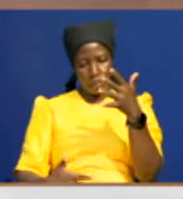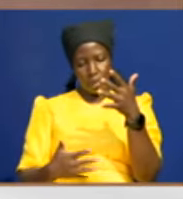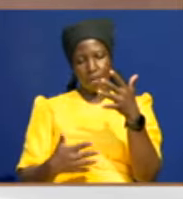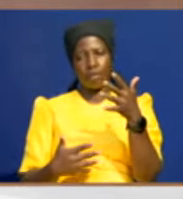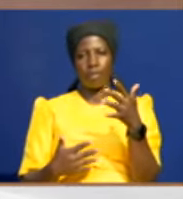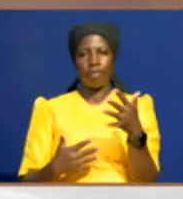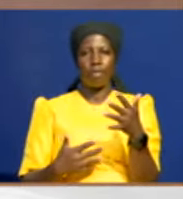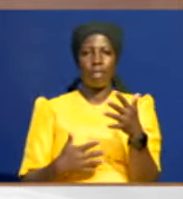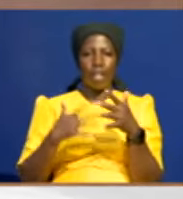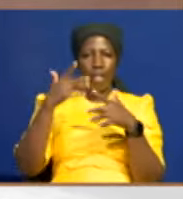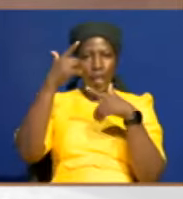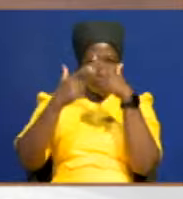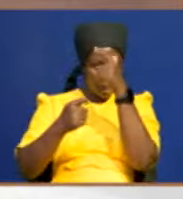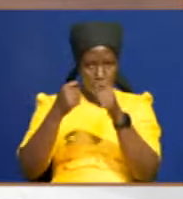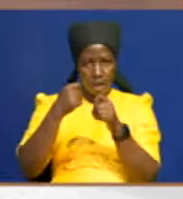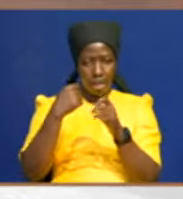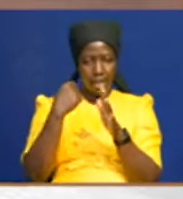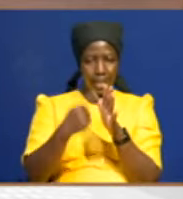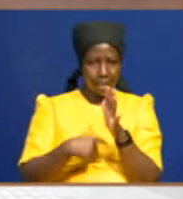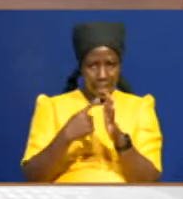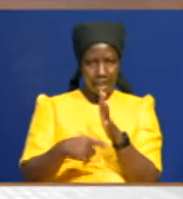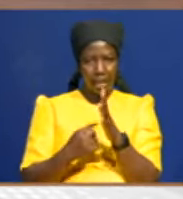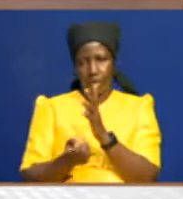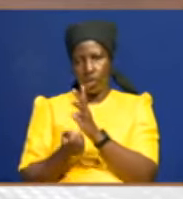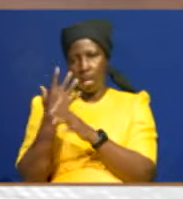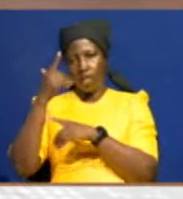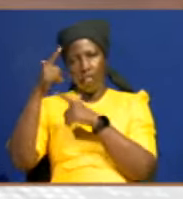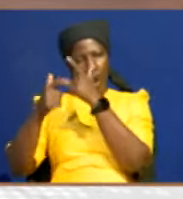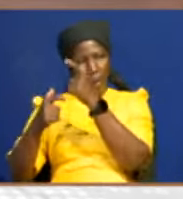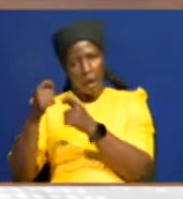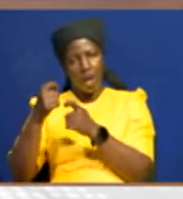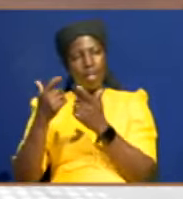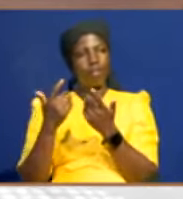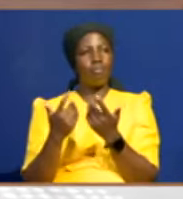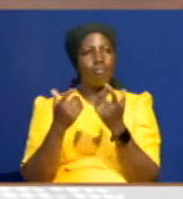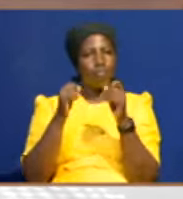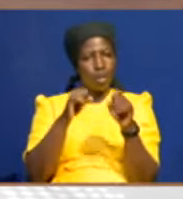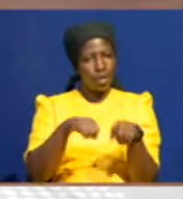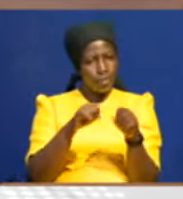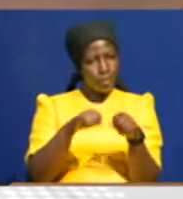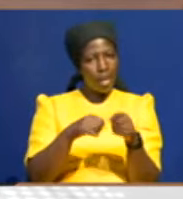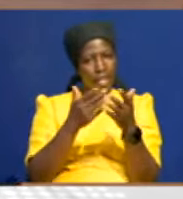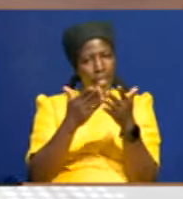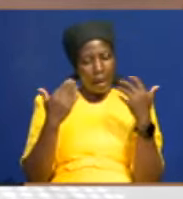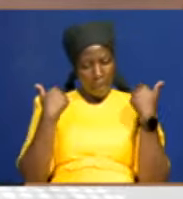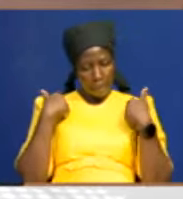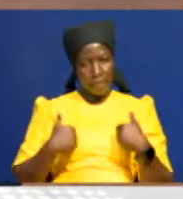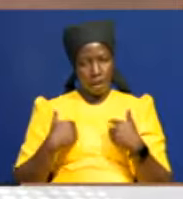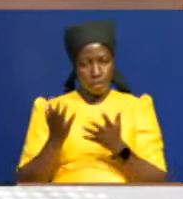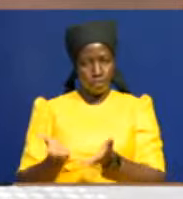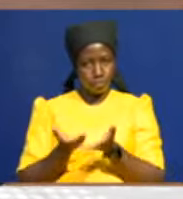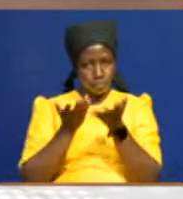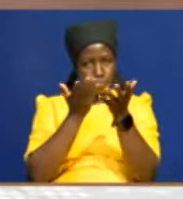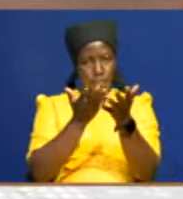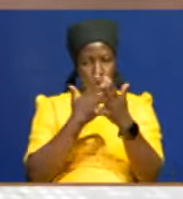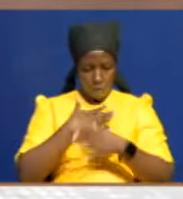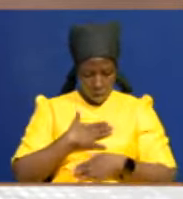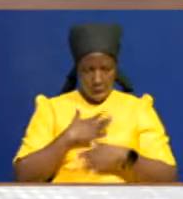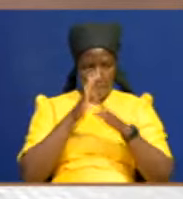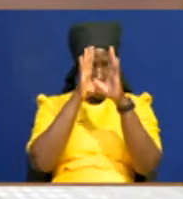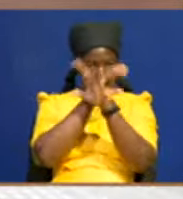the milk industry, the production of milk, the potential development possibilities here. I presented to His Excellency